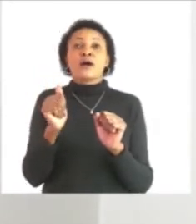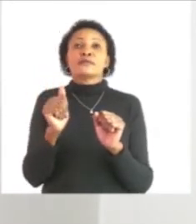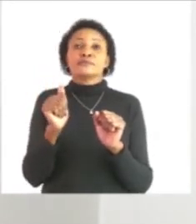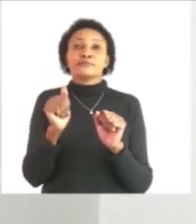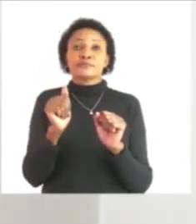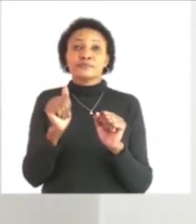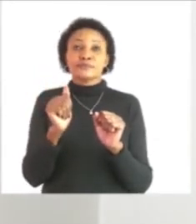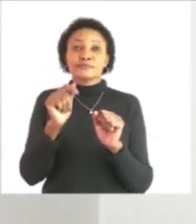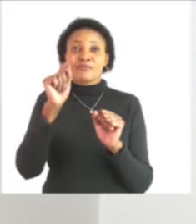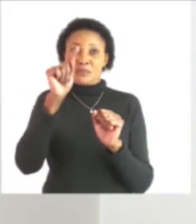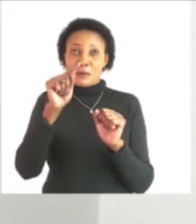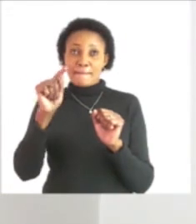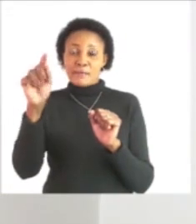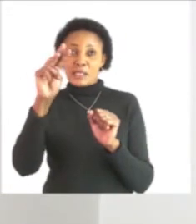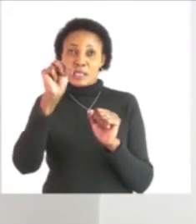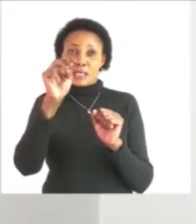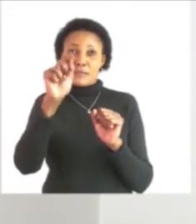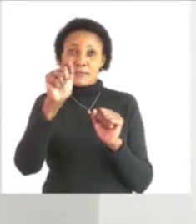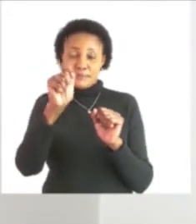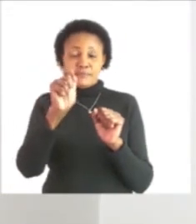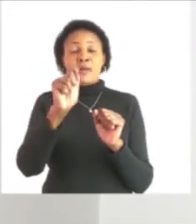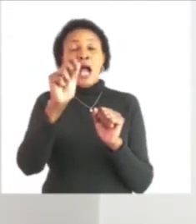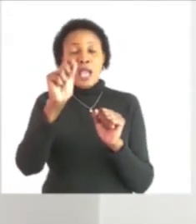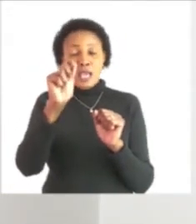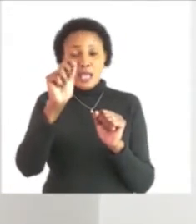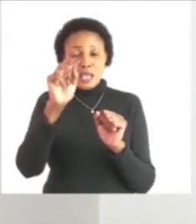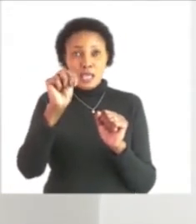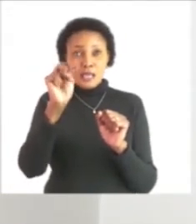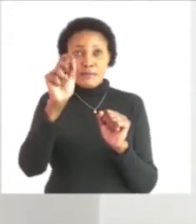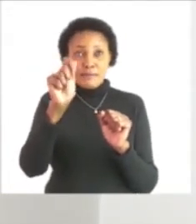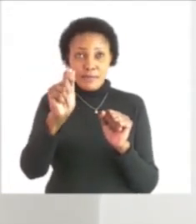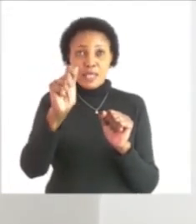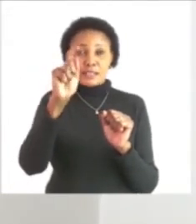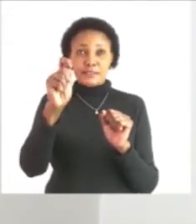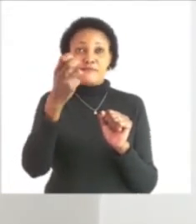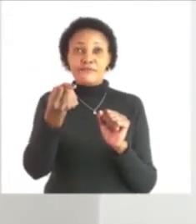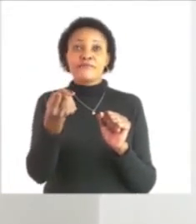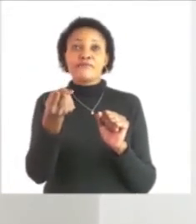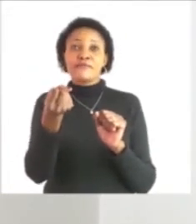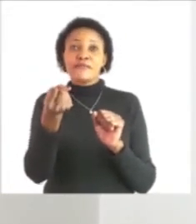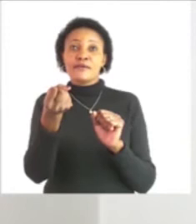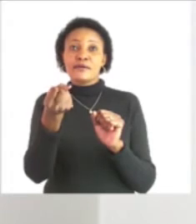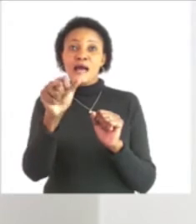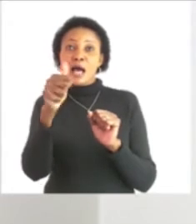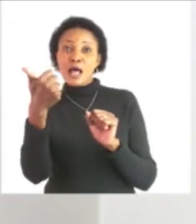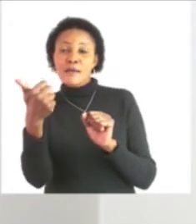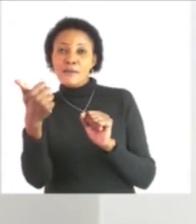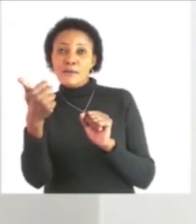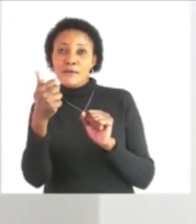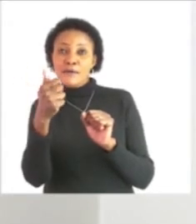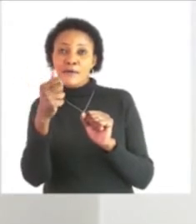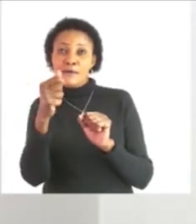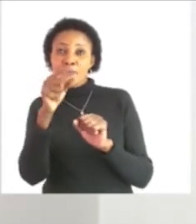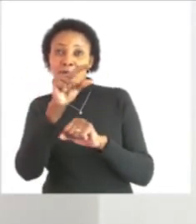So we have done the word mat. Now I will do one again with you. We will look in the